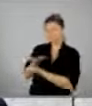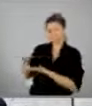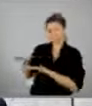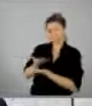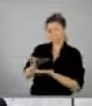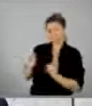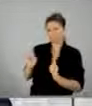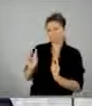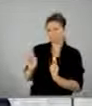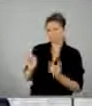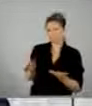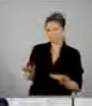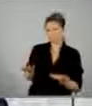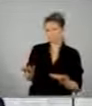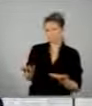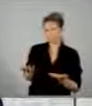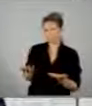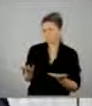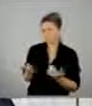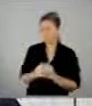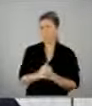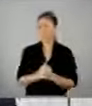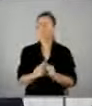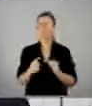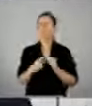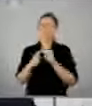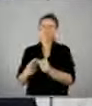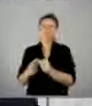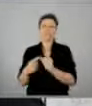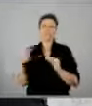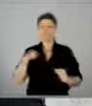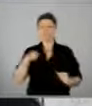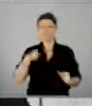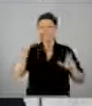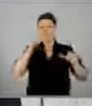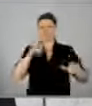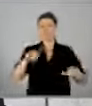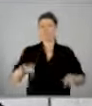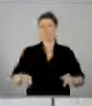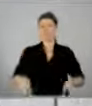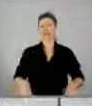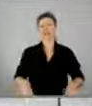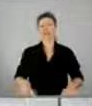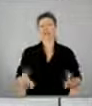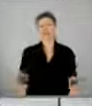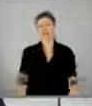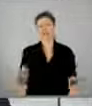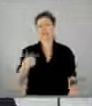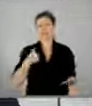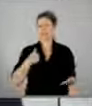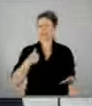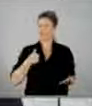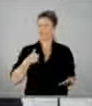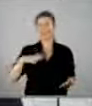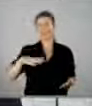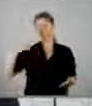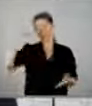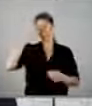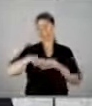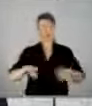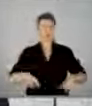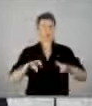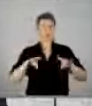interests. That's my job. And it's my job as the Australian Prime Minister to put Australia's national security interests